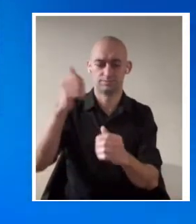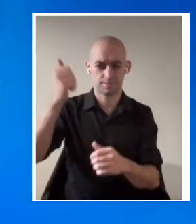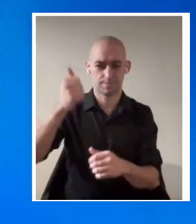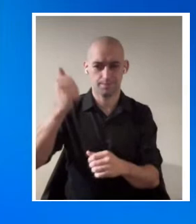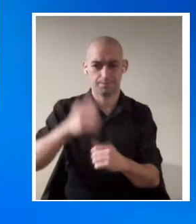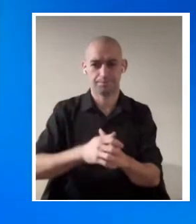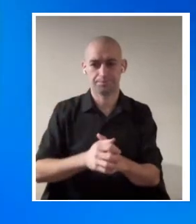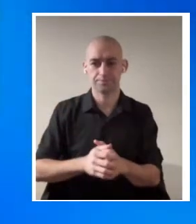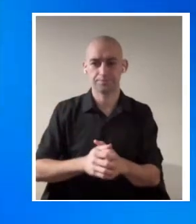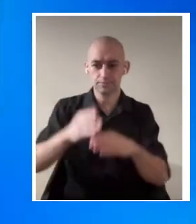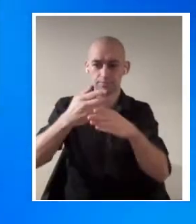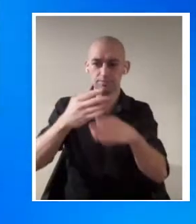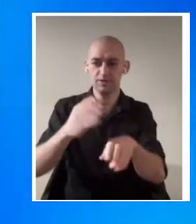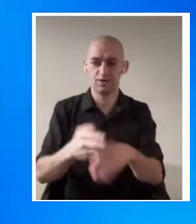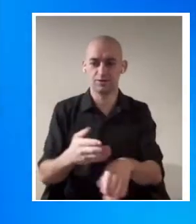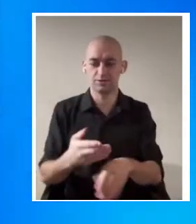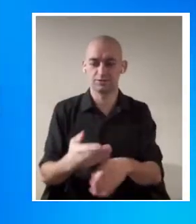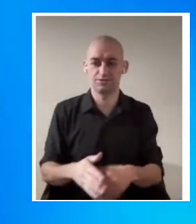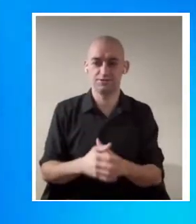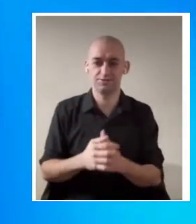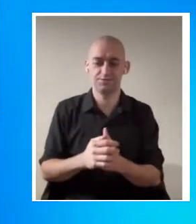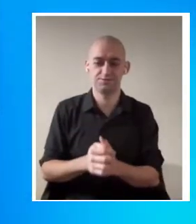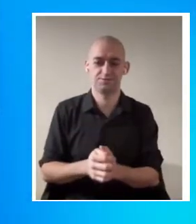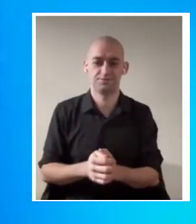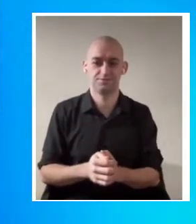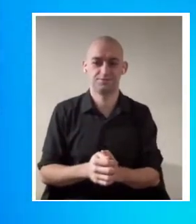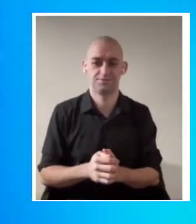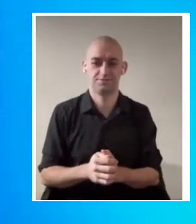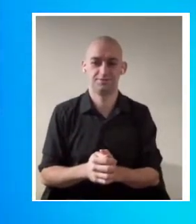Let's break that down to 30% of